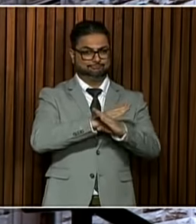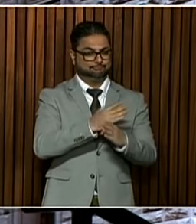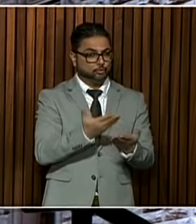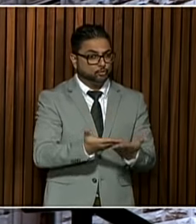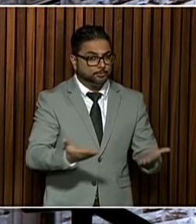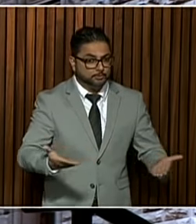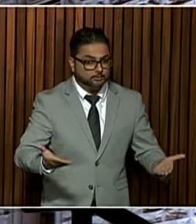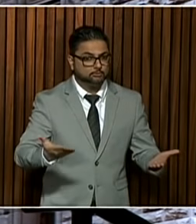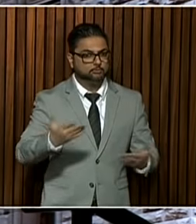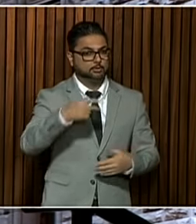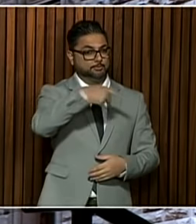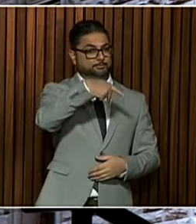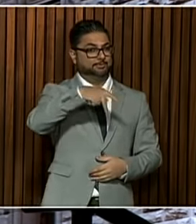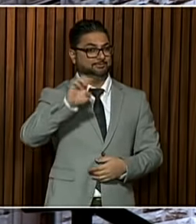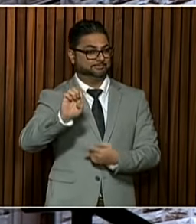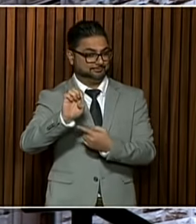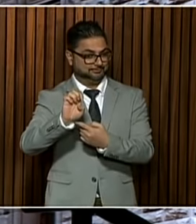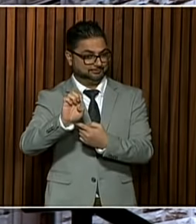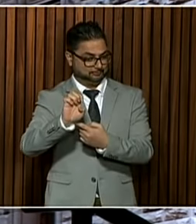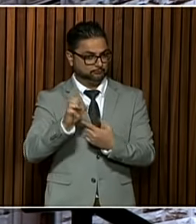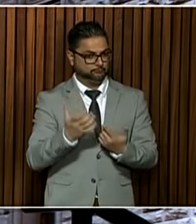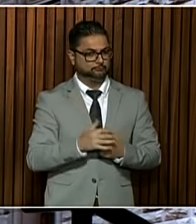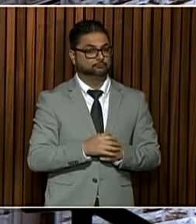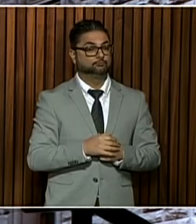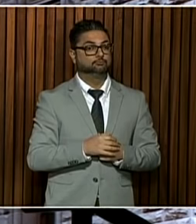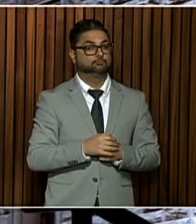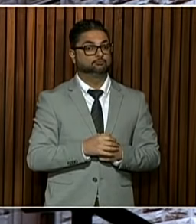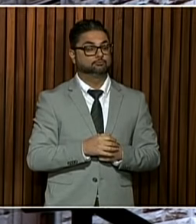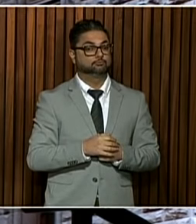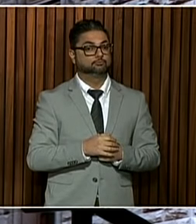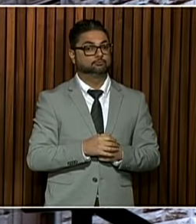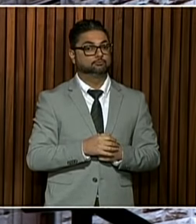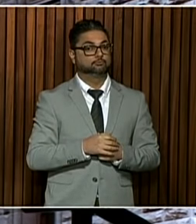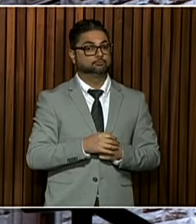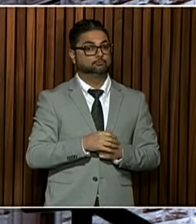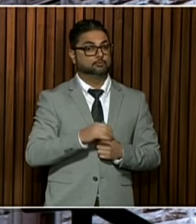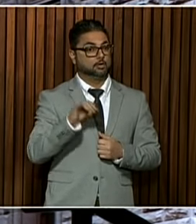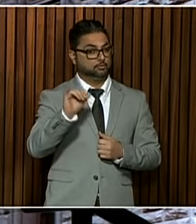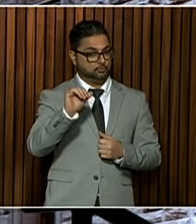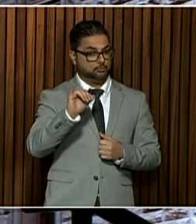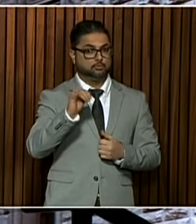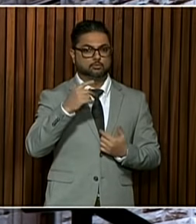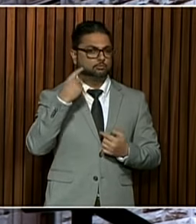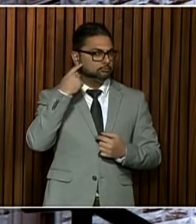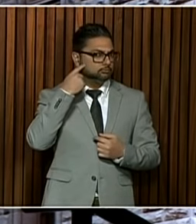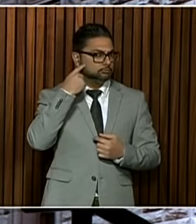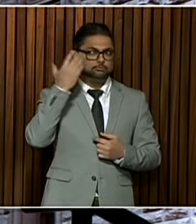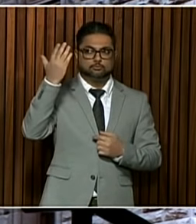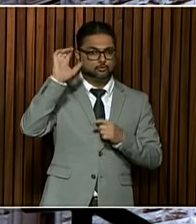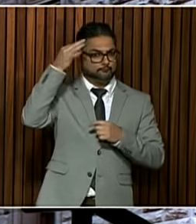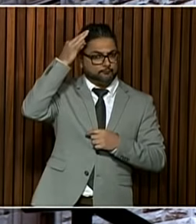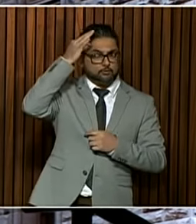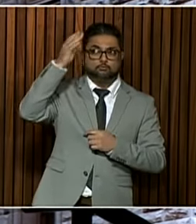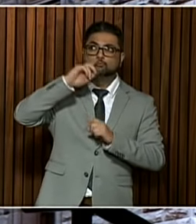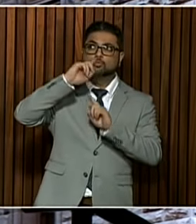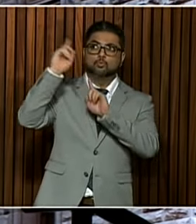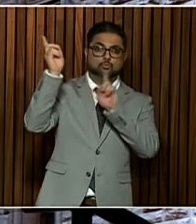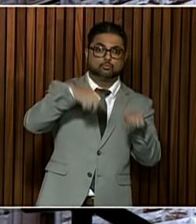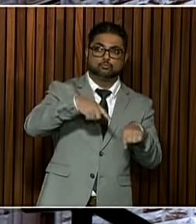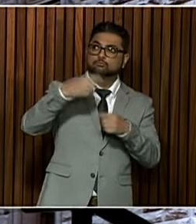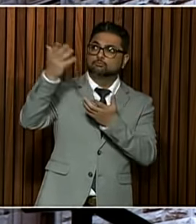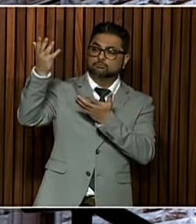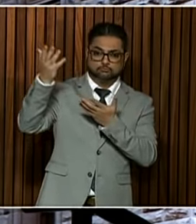coming in from different areas, orders from the federal government promising, and we're trying to keep on top of that and making sure